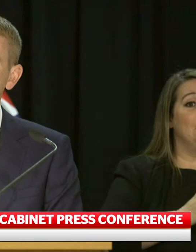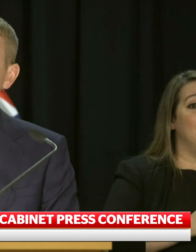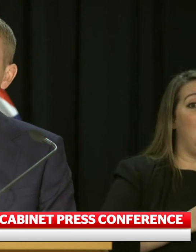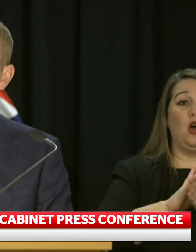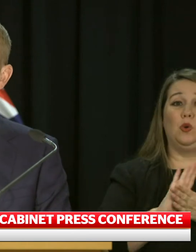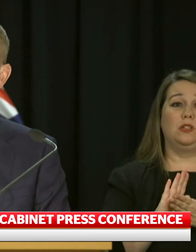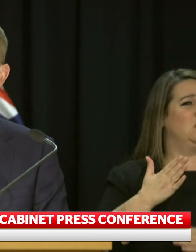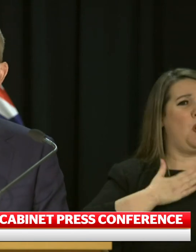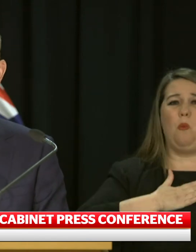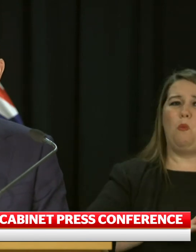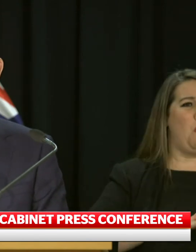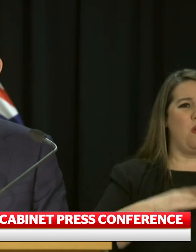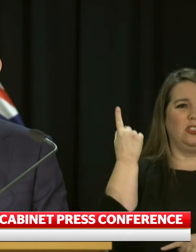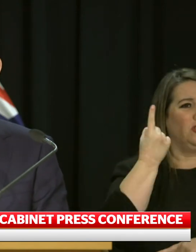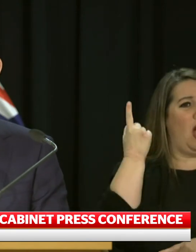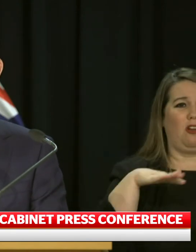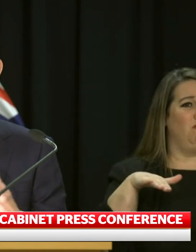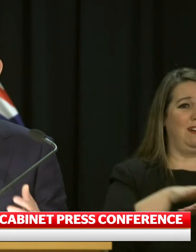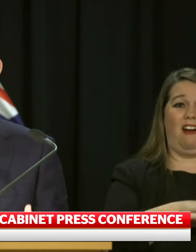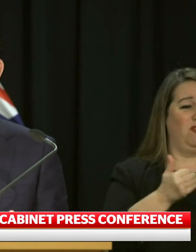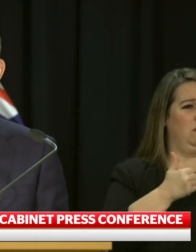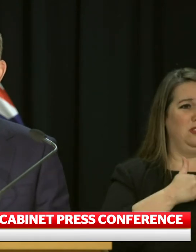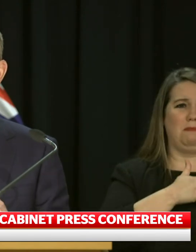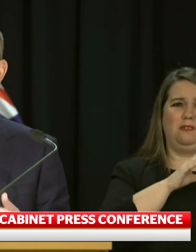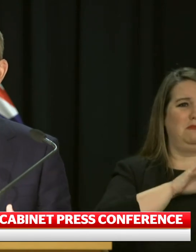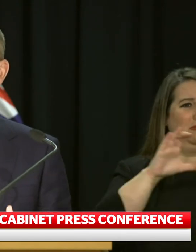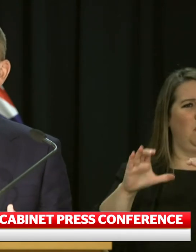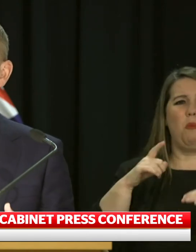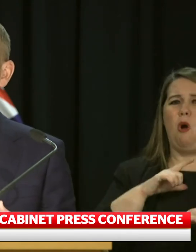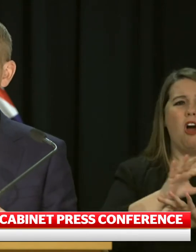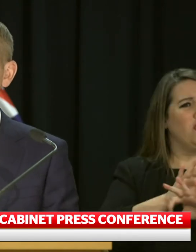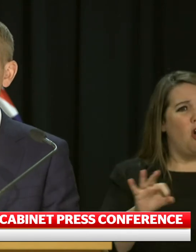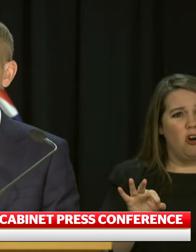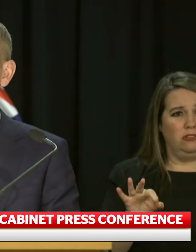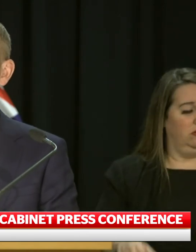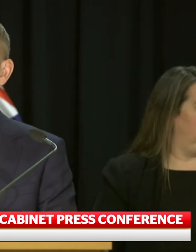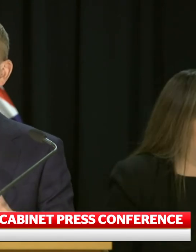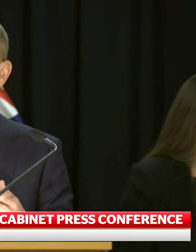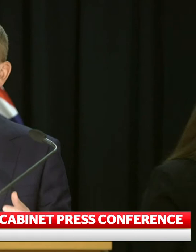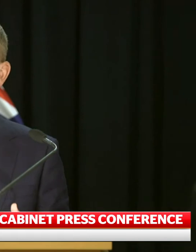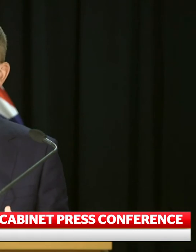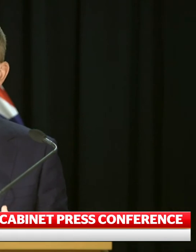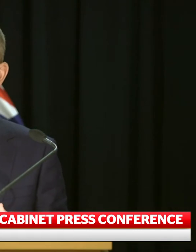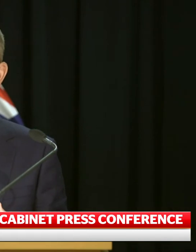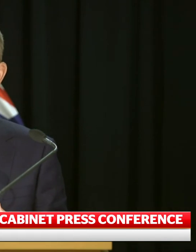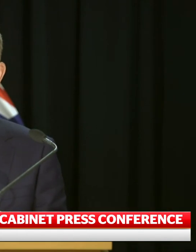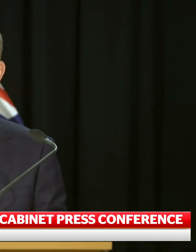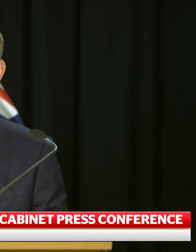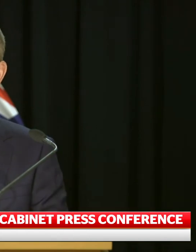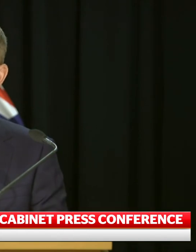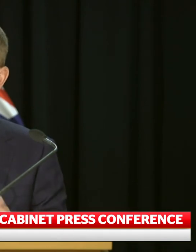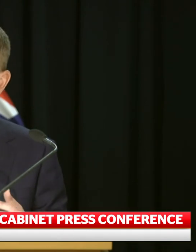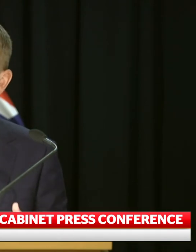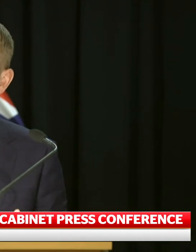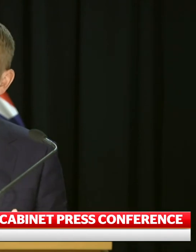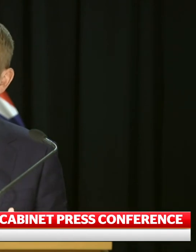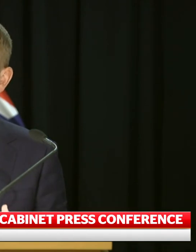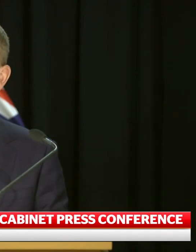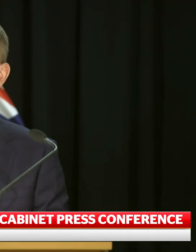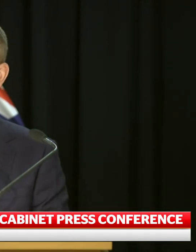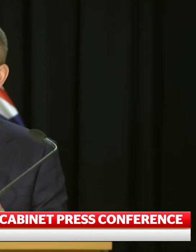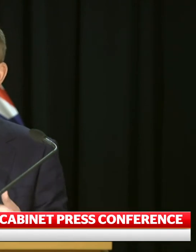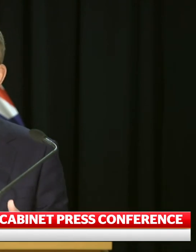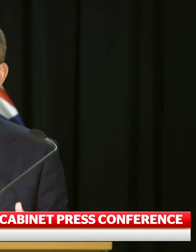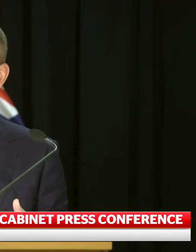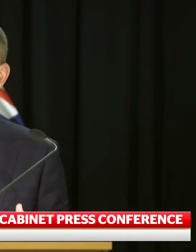recovery responsibility? It's a combination of factors. Ultimately, the region that we're talking about is one of the less affected regions.